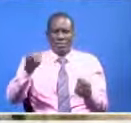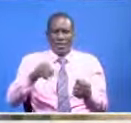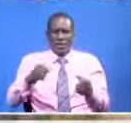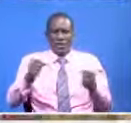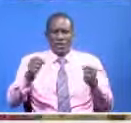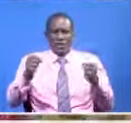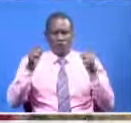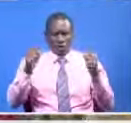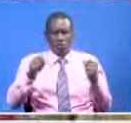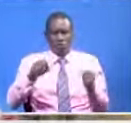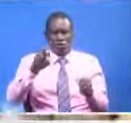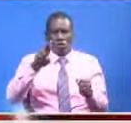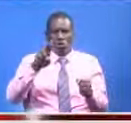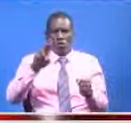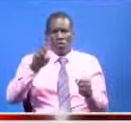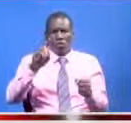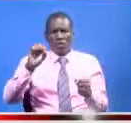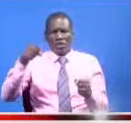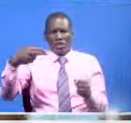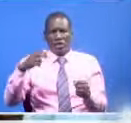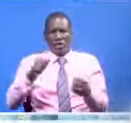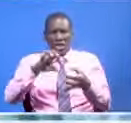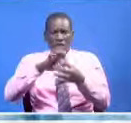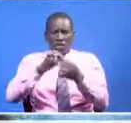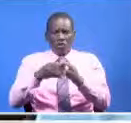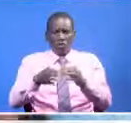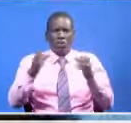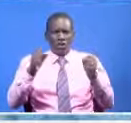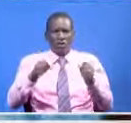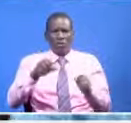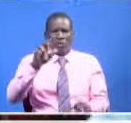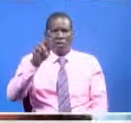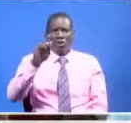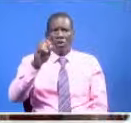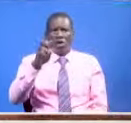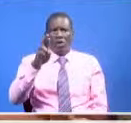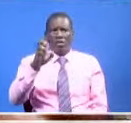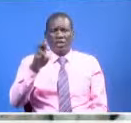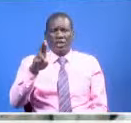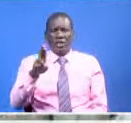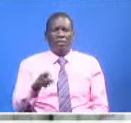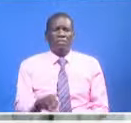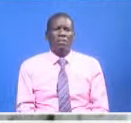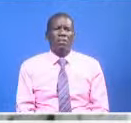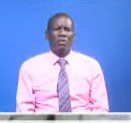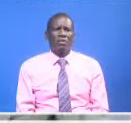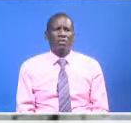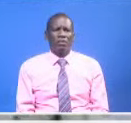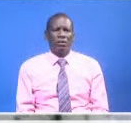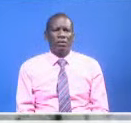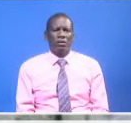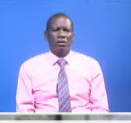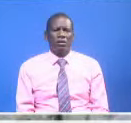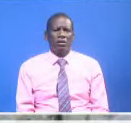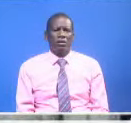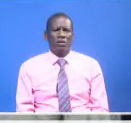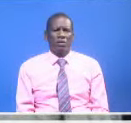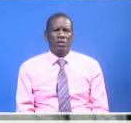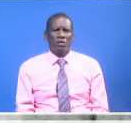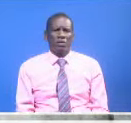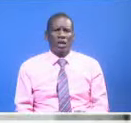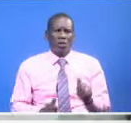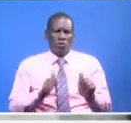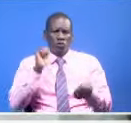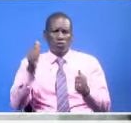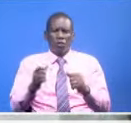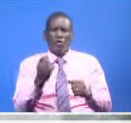Rudisha and the reigning Olympic champion Emmanuel Korir. Kwa race nyenye nilikimbia, nilikimbia